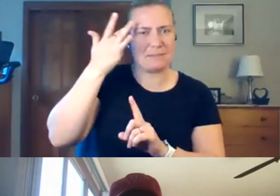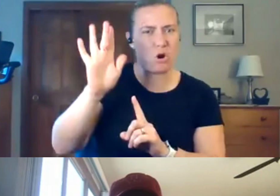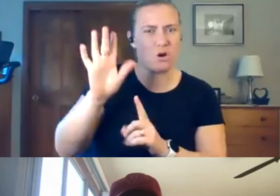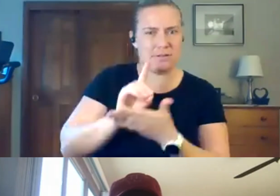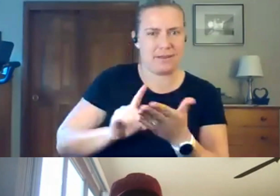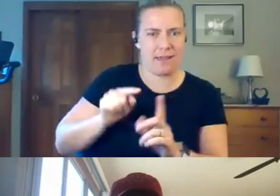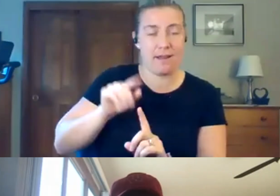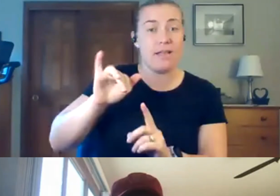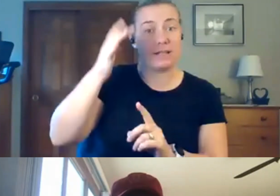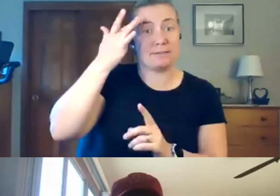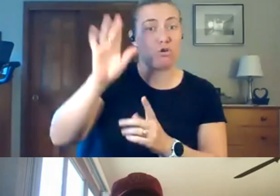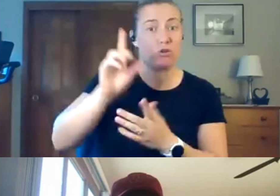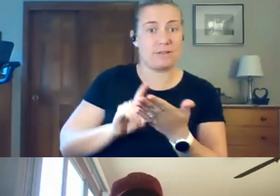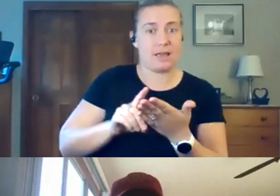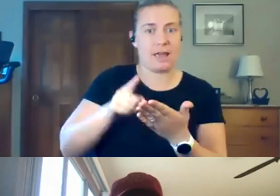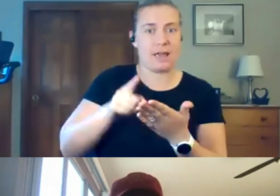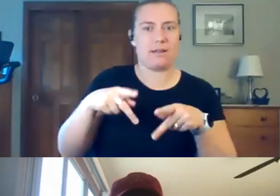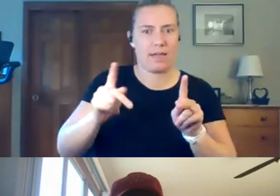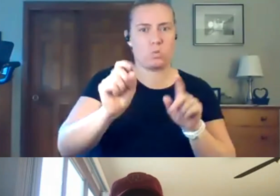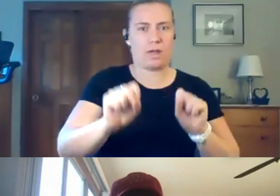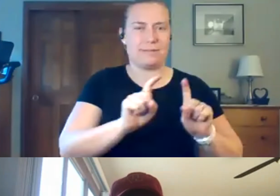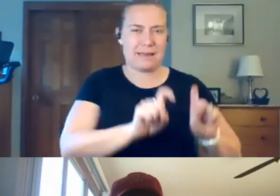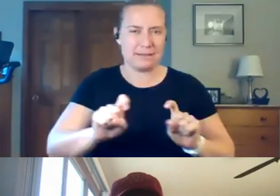test various components.